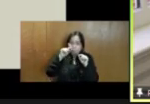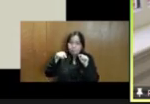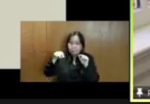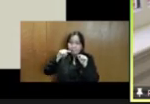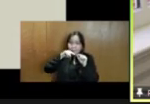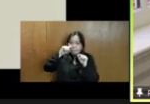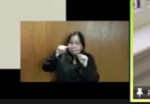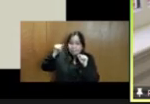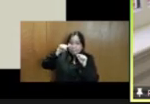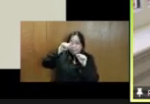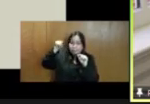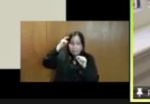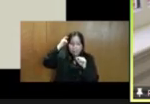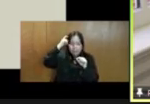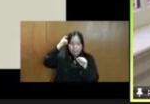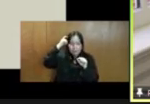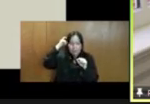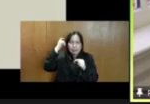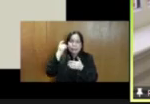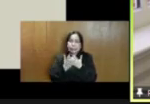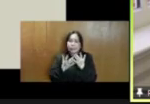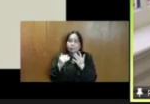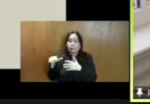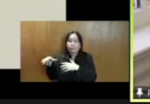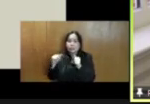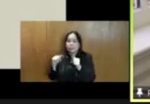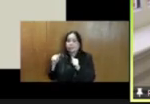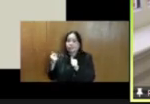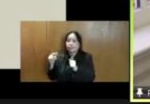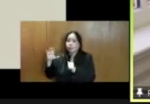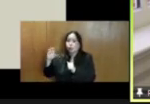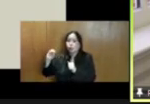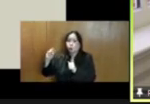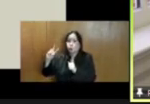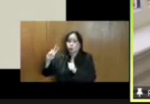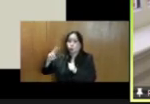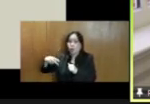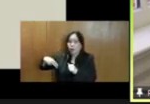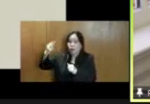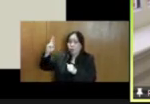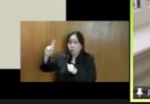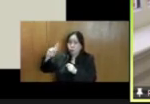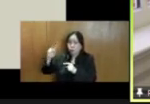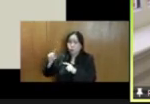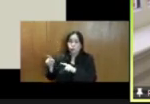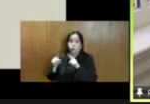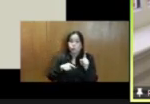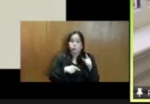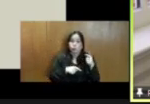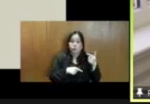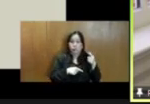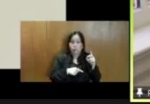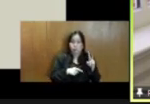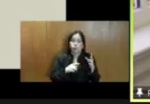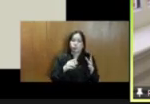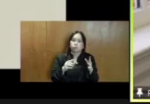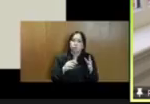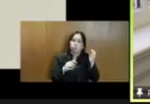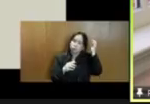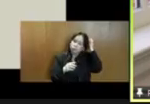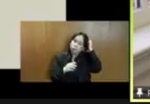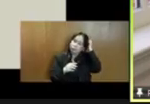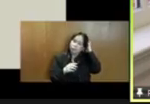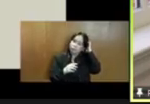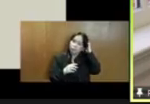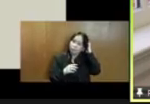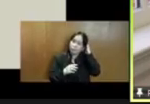that left the dirty sector in a particular year, starting from 2018 going through 2022. And of course,